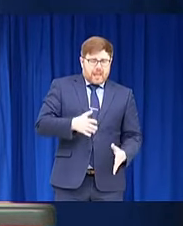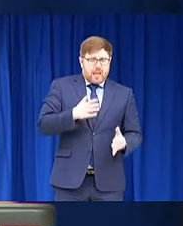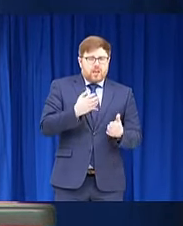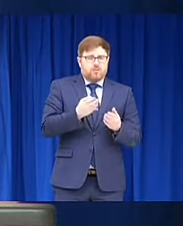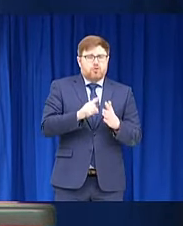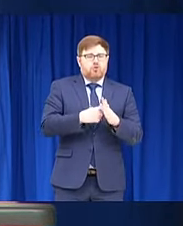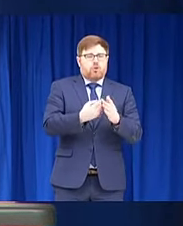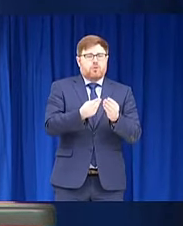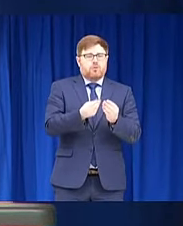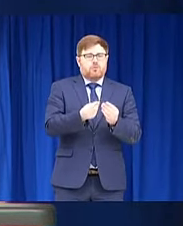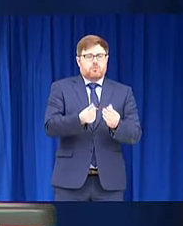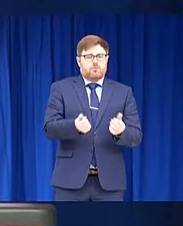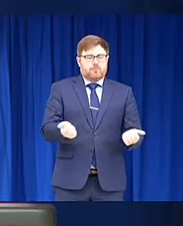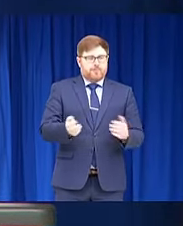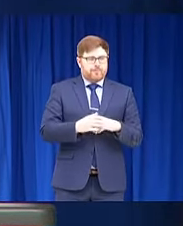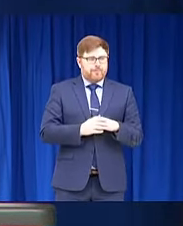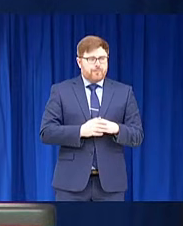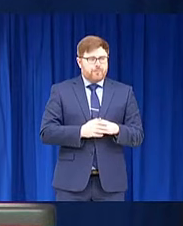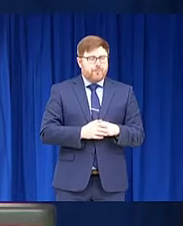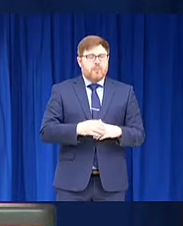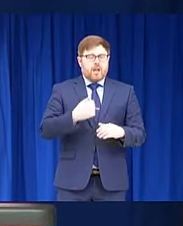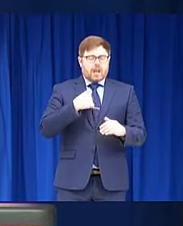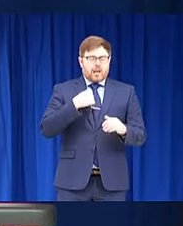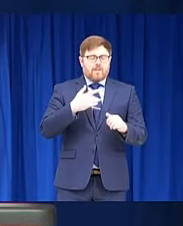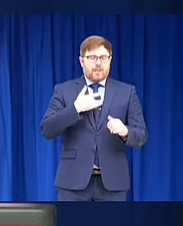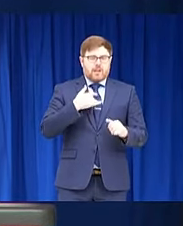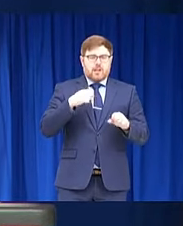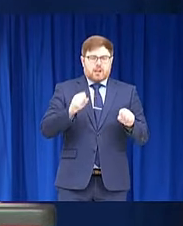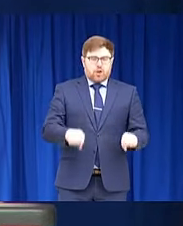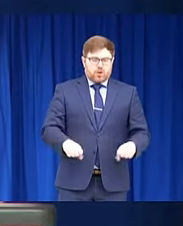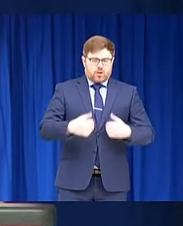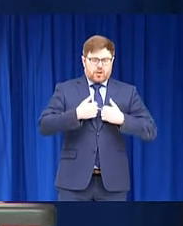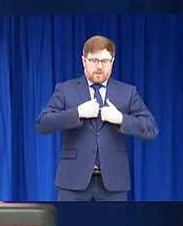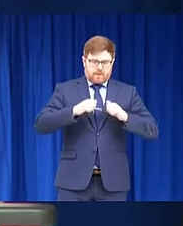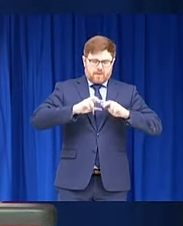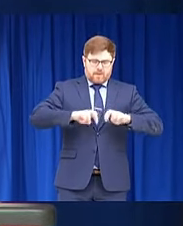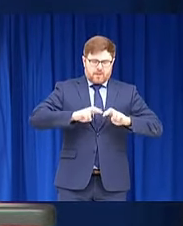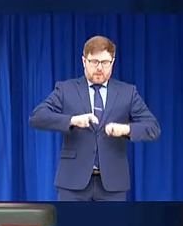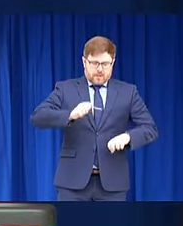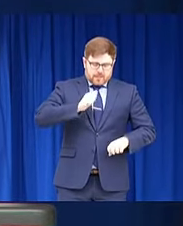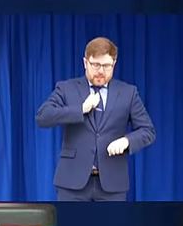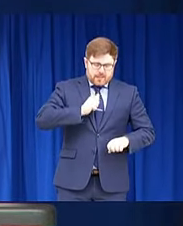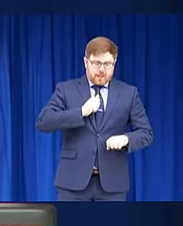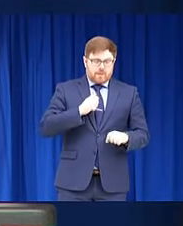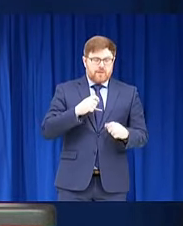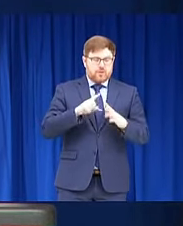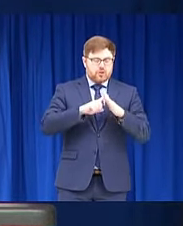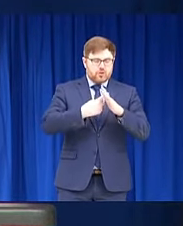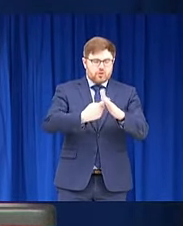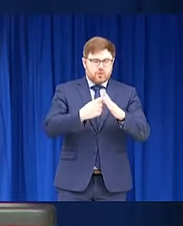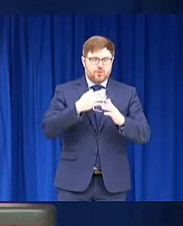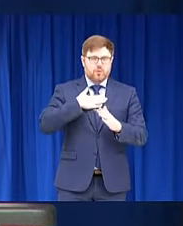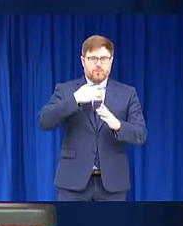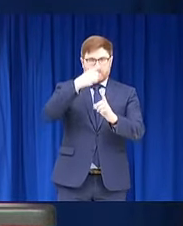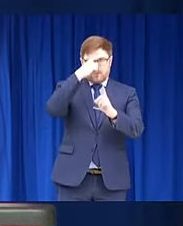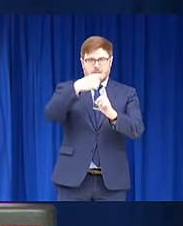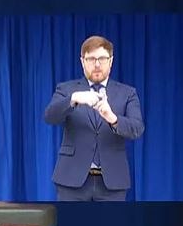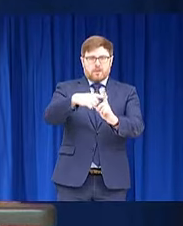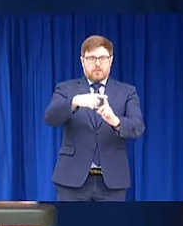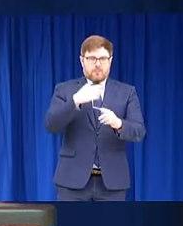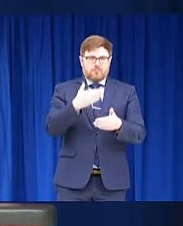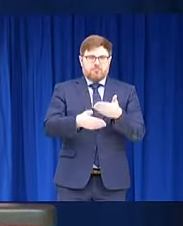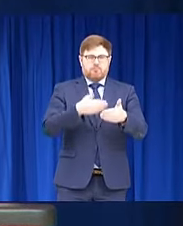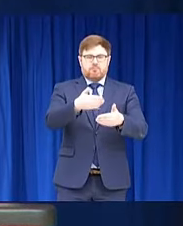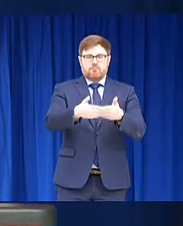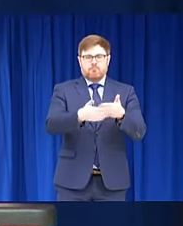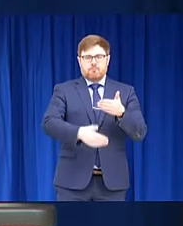resilience that allowed me to face my internal storm and my coming out with enlightenment and clarity. Yes,